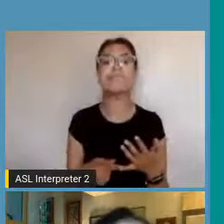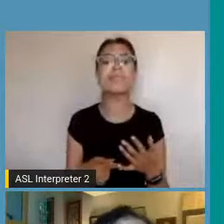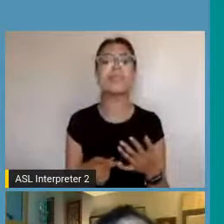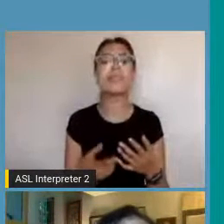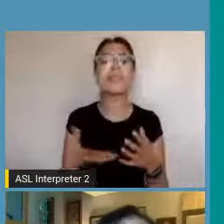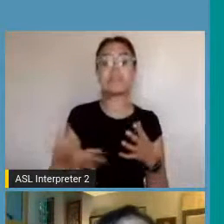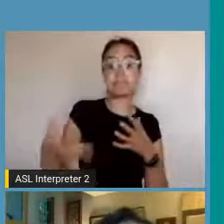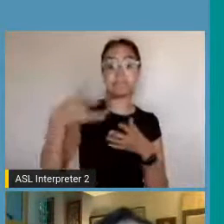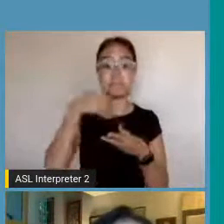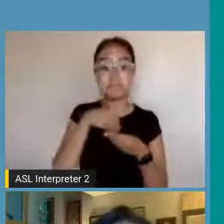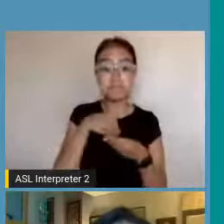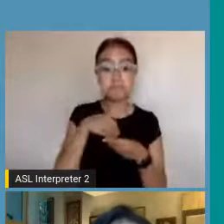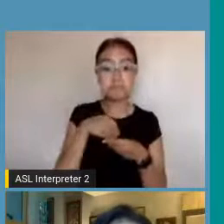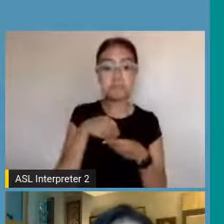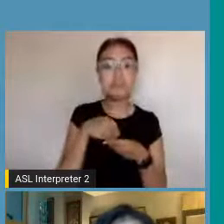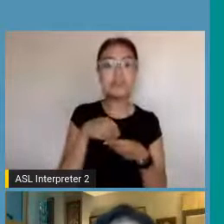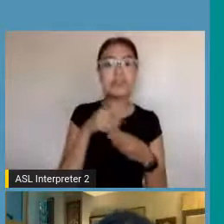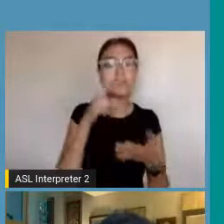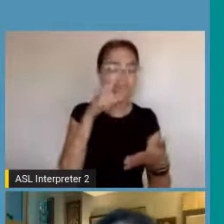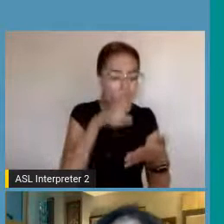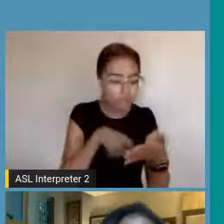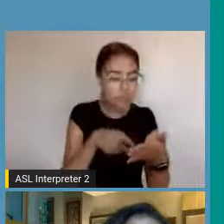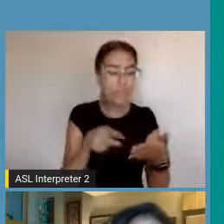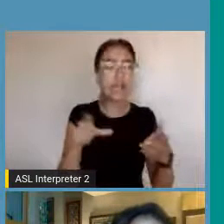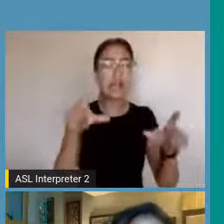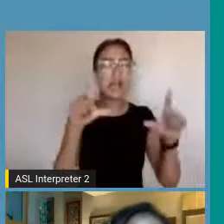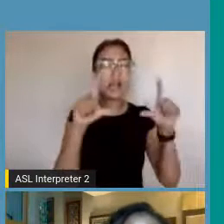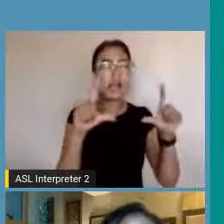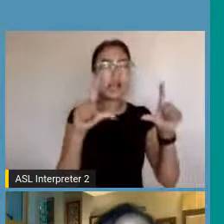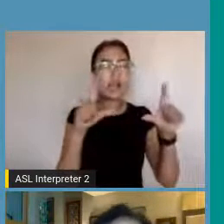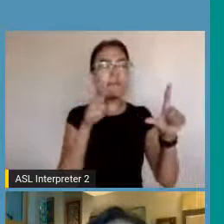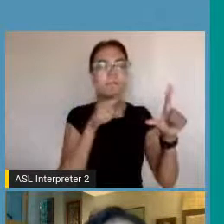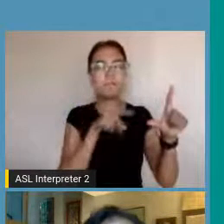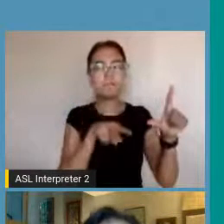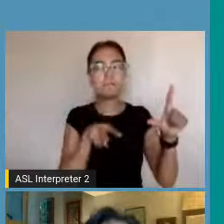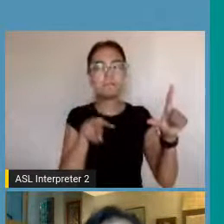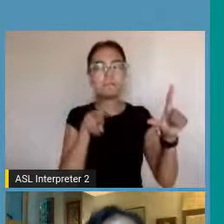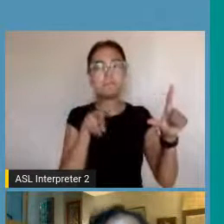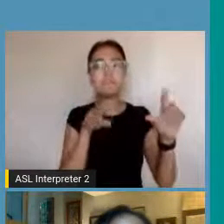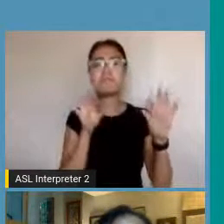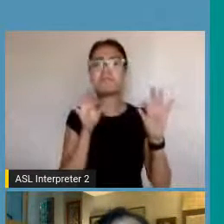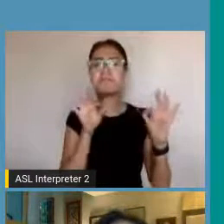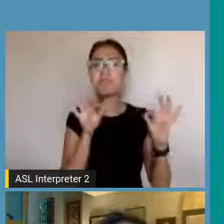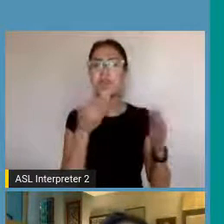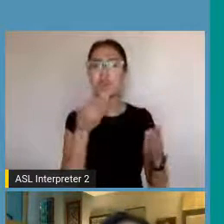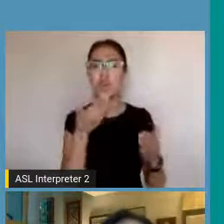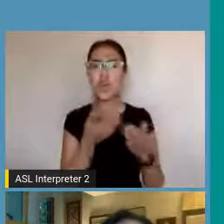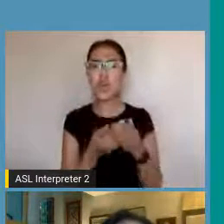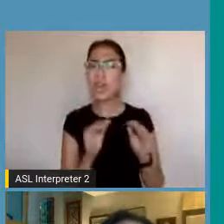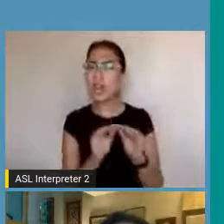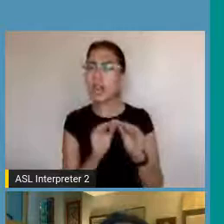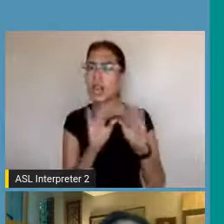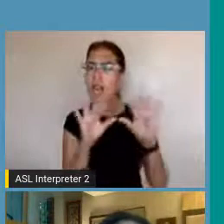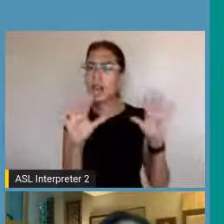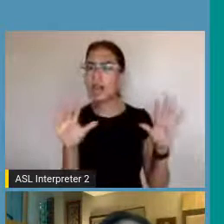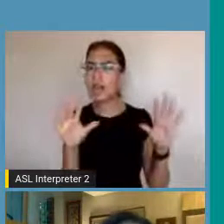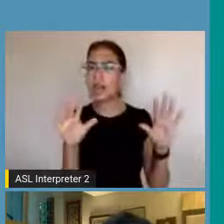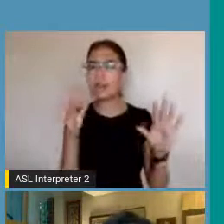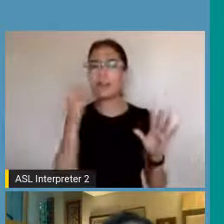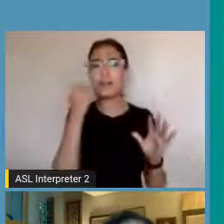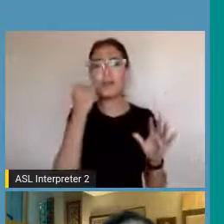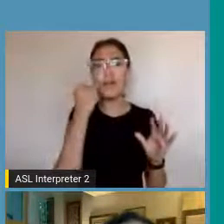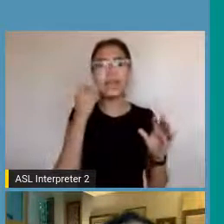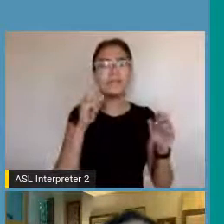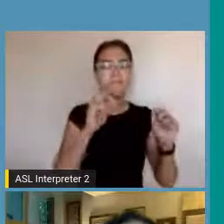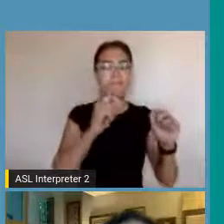and then you verify the quality of your captures. And you have to make sure that your images are distinct and crisp. And so when you're zooming in, they're